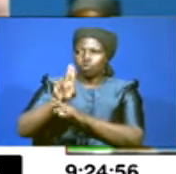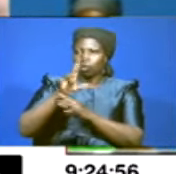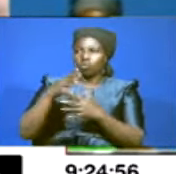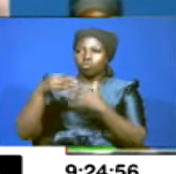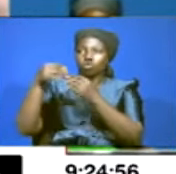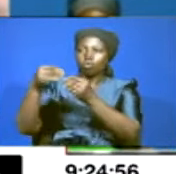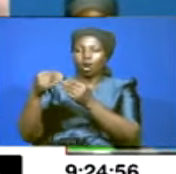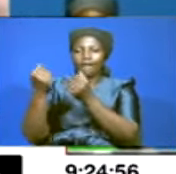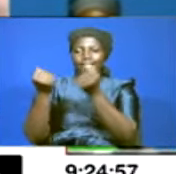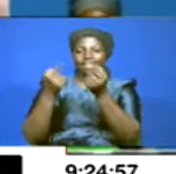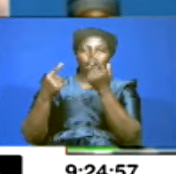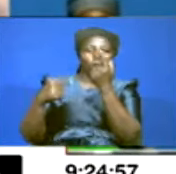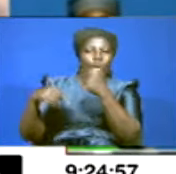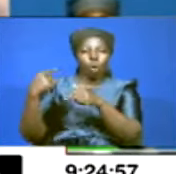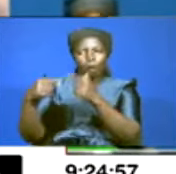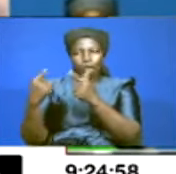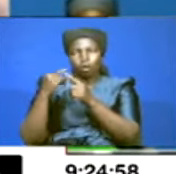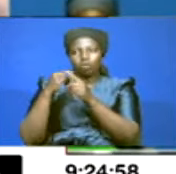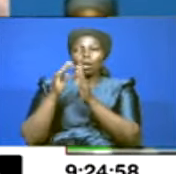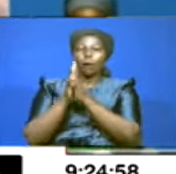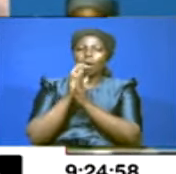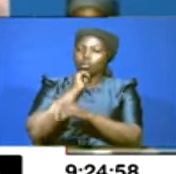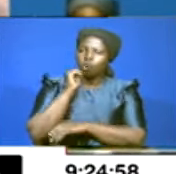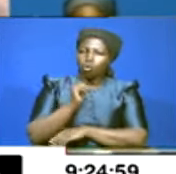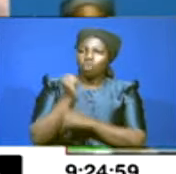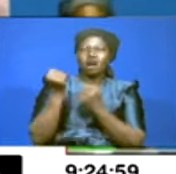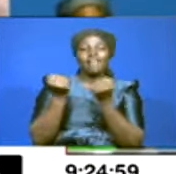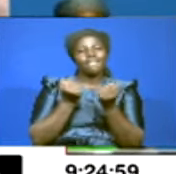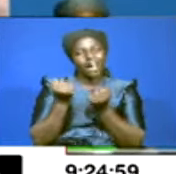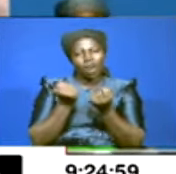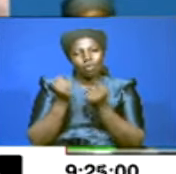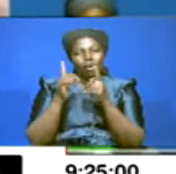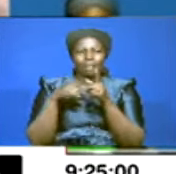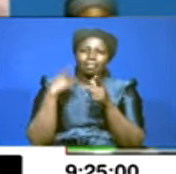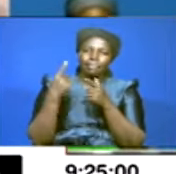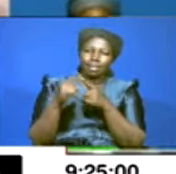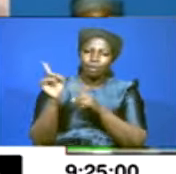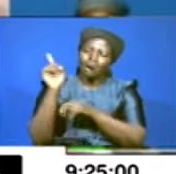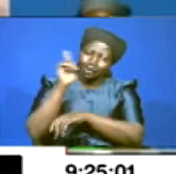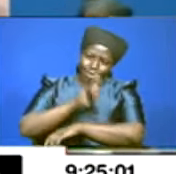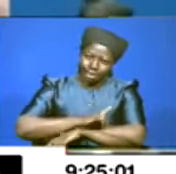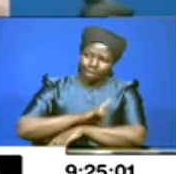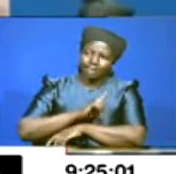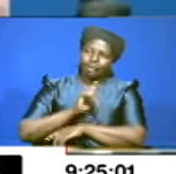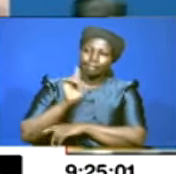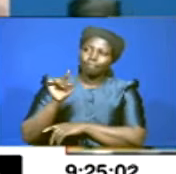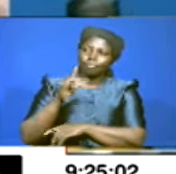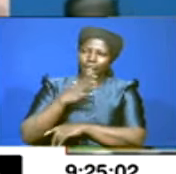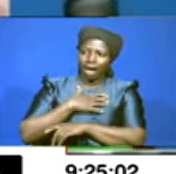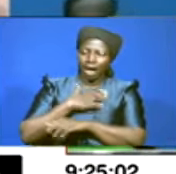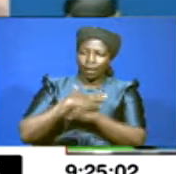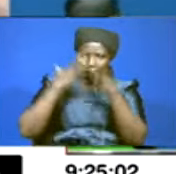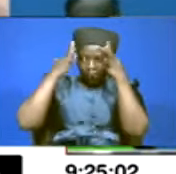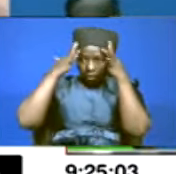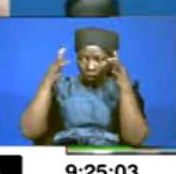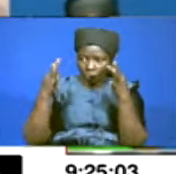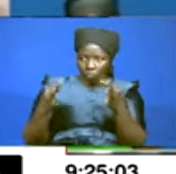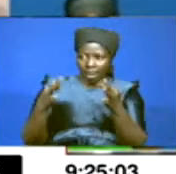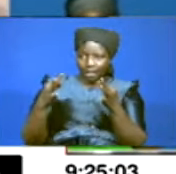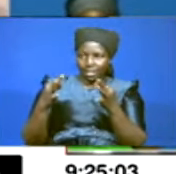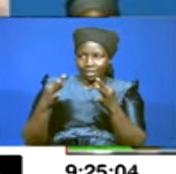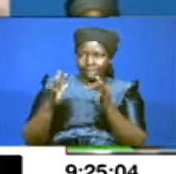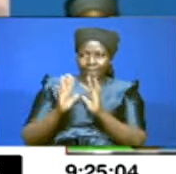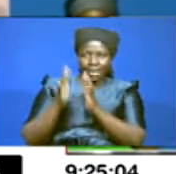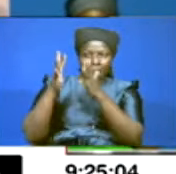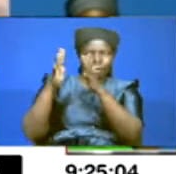all with old cars. Then one day it was our wedding anniversary, and